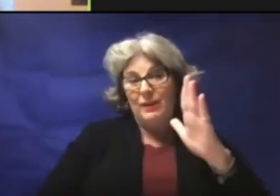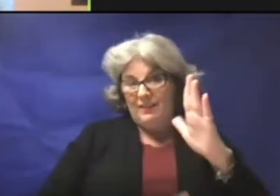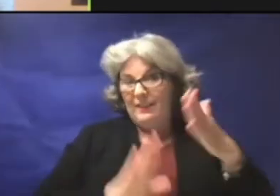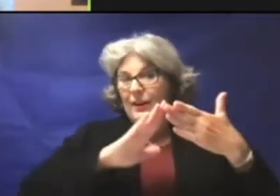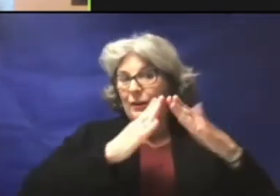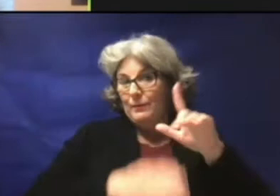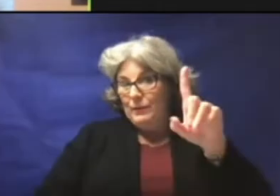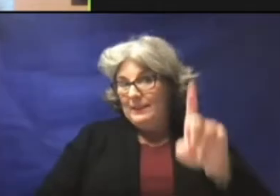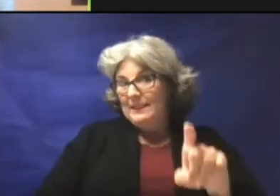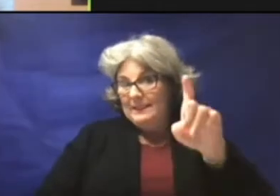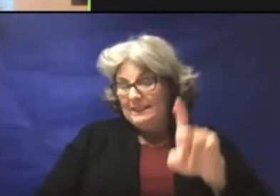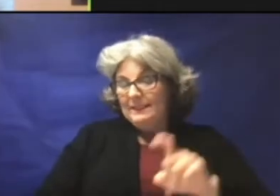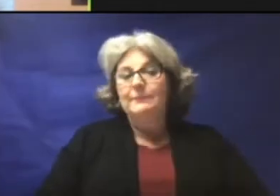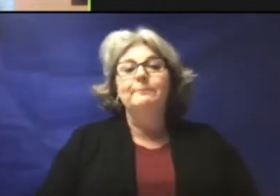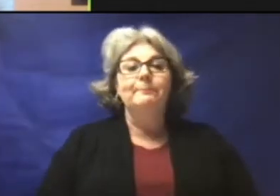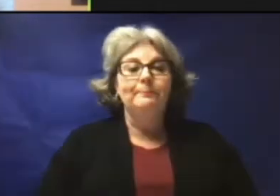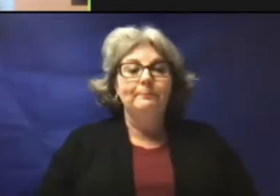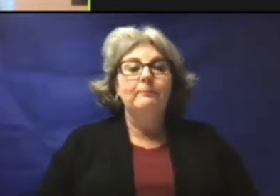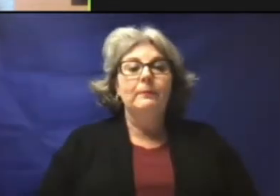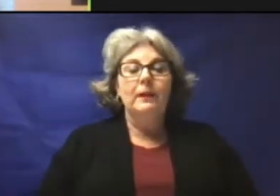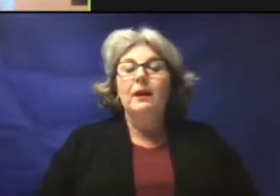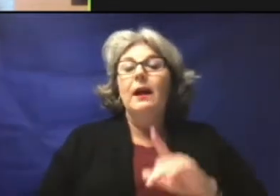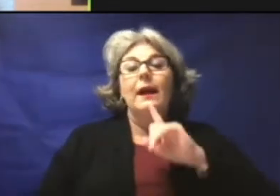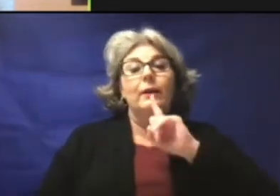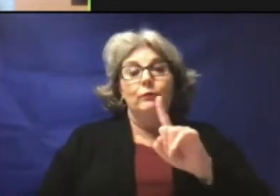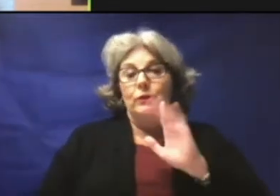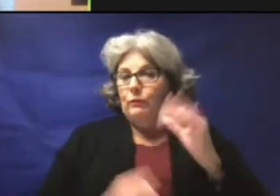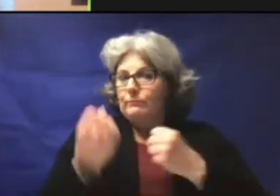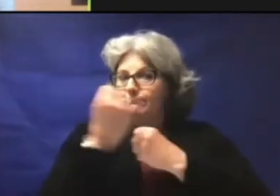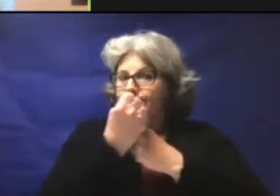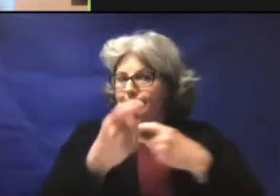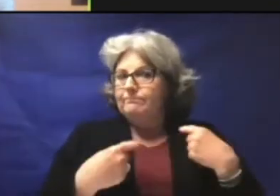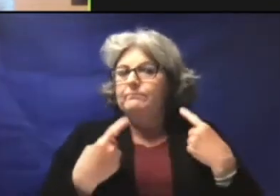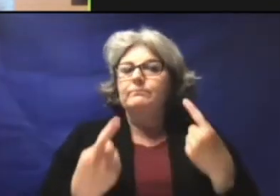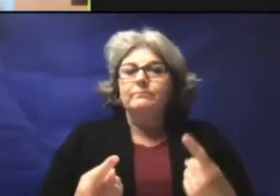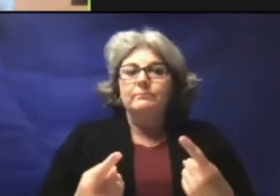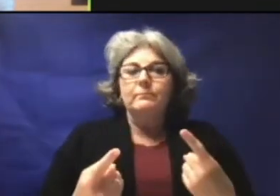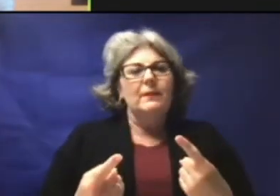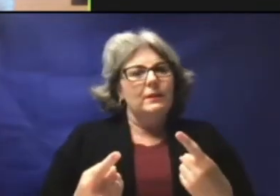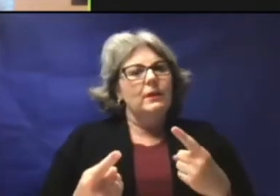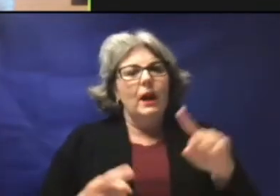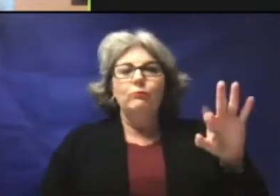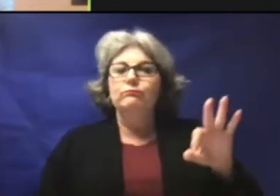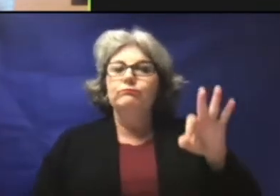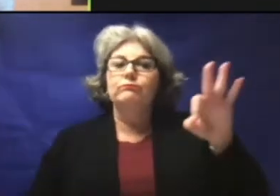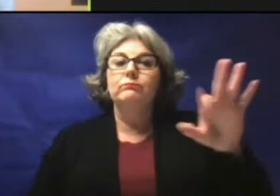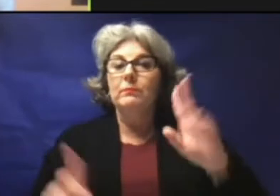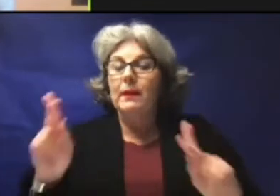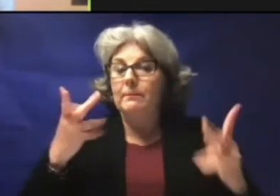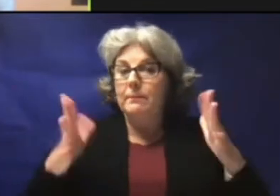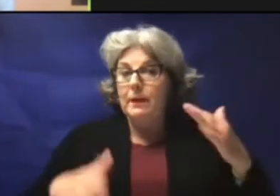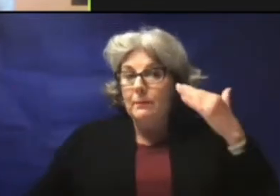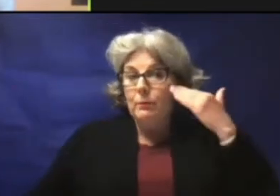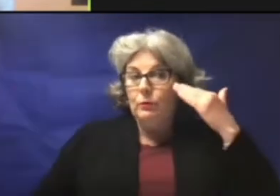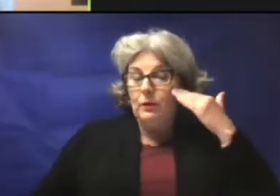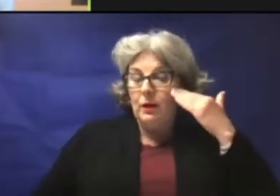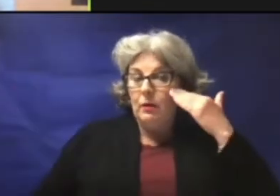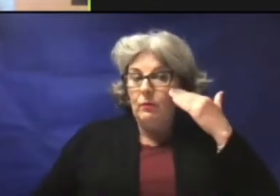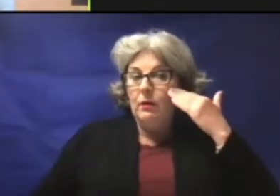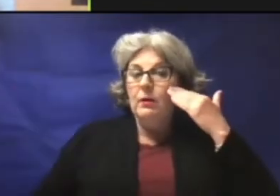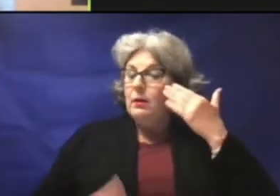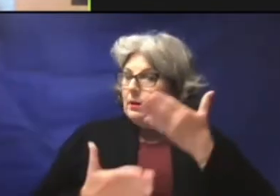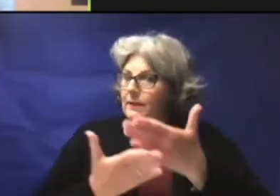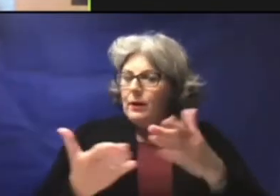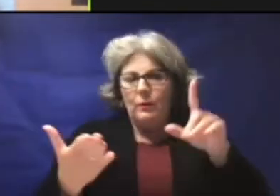communities need and have been strong advocates for. So, I want to just make sure that folks know that that's an area too that